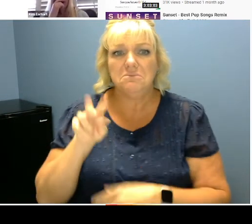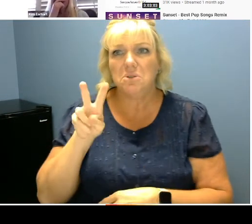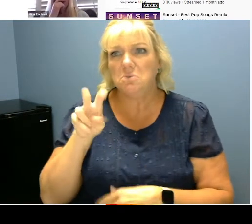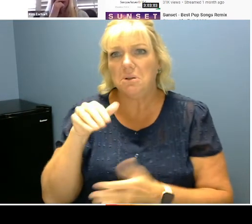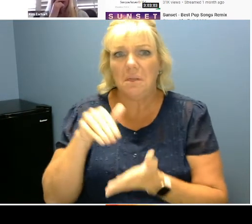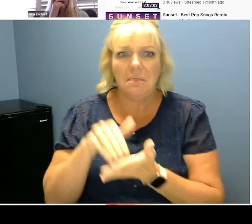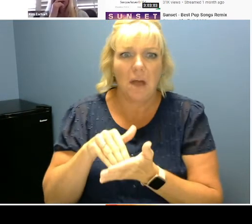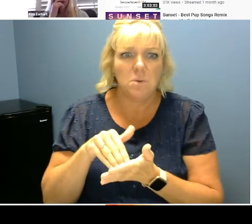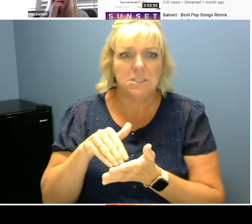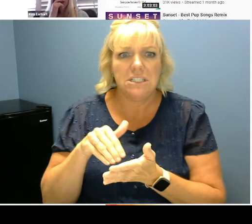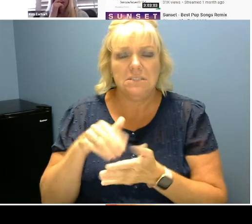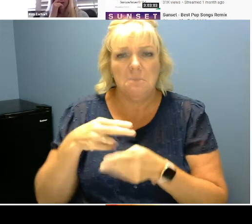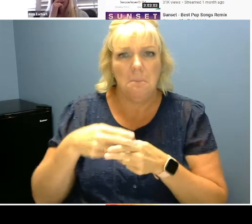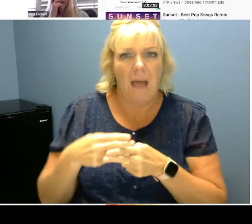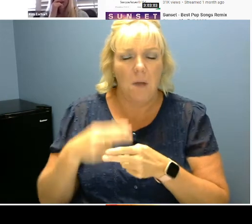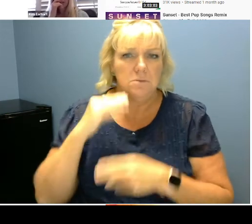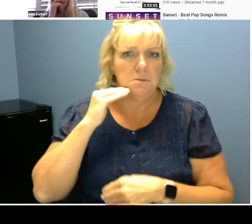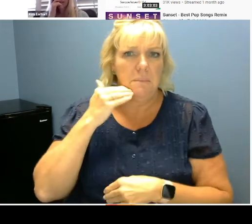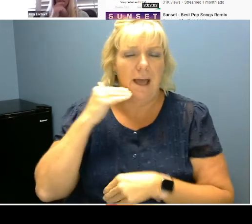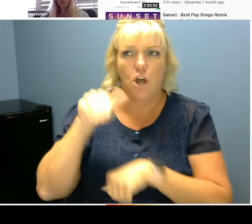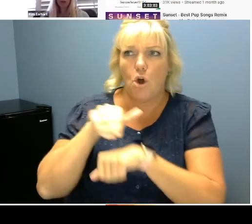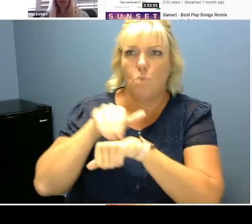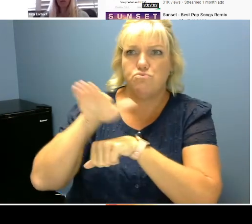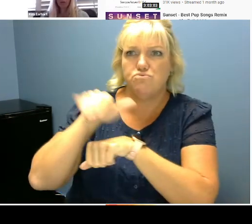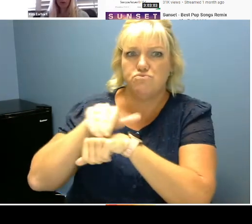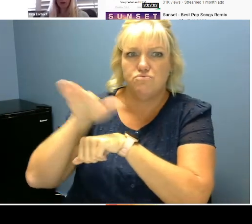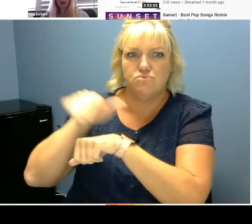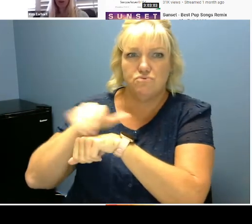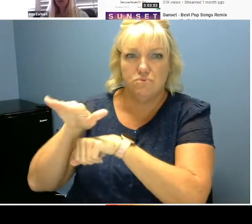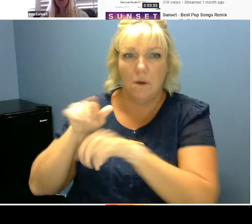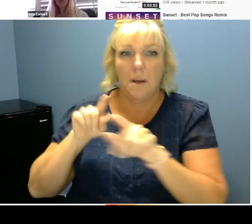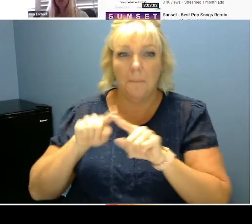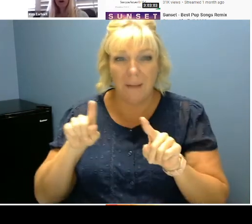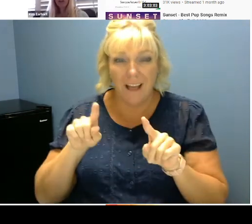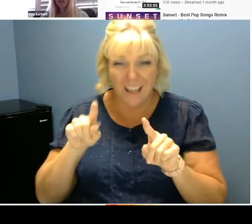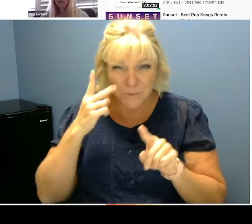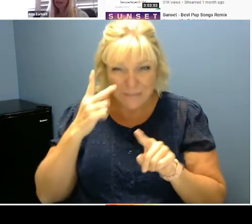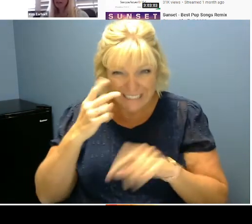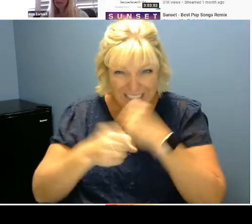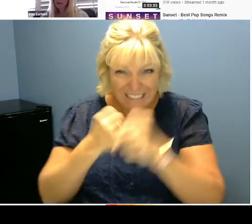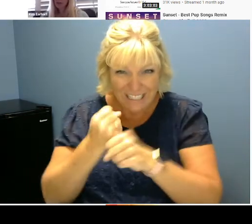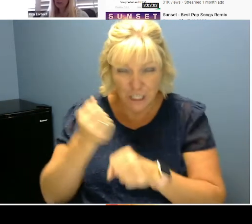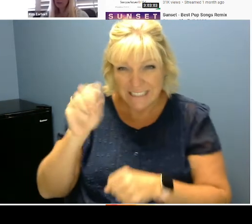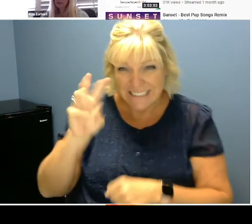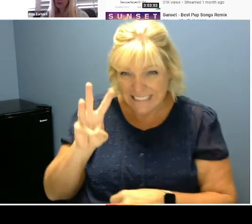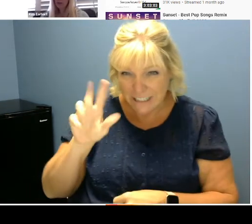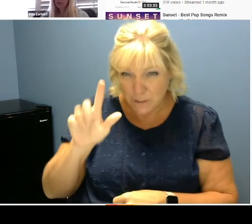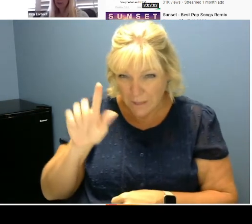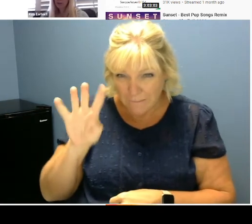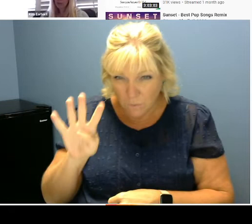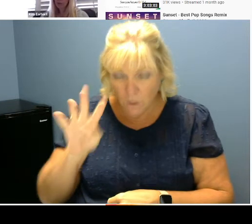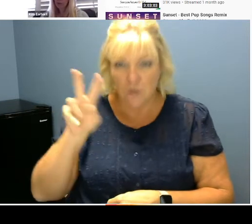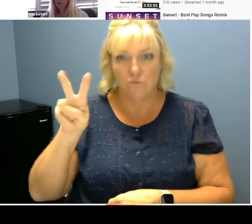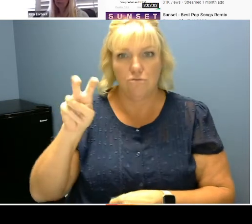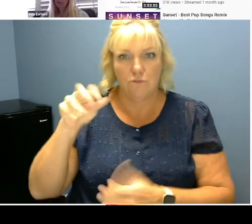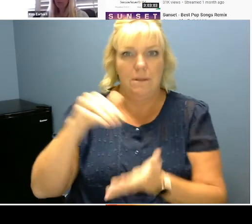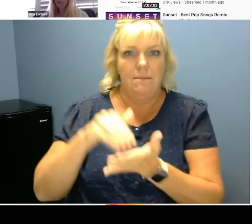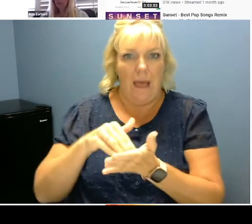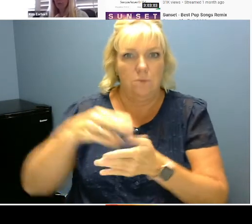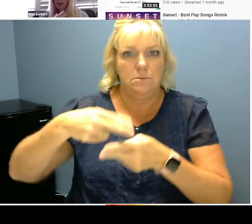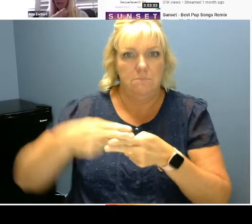me. But, check out that number. In 1624, 200,000 pounds of tobacco was